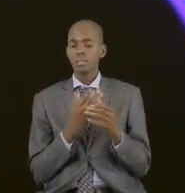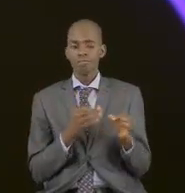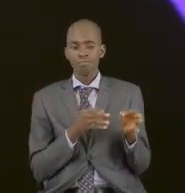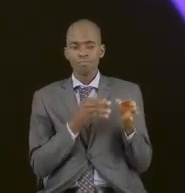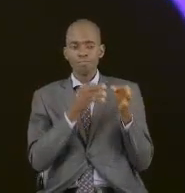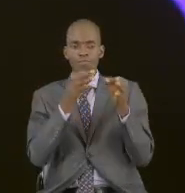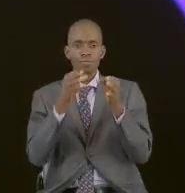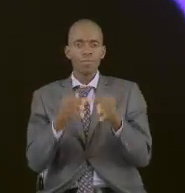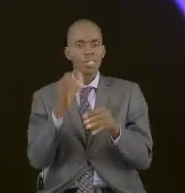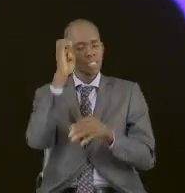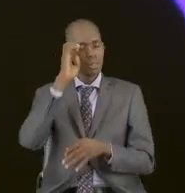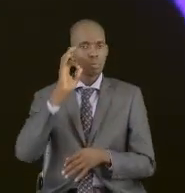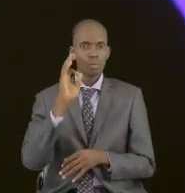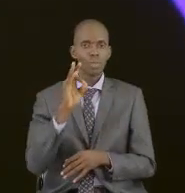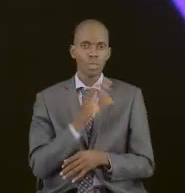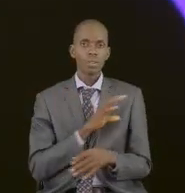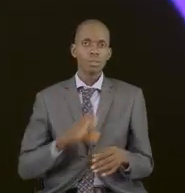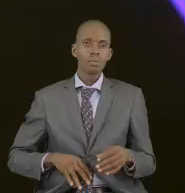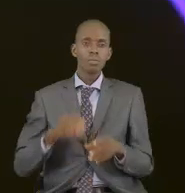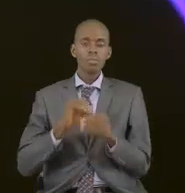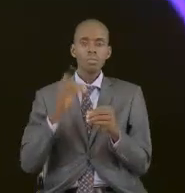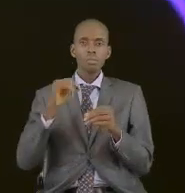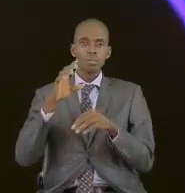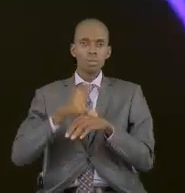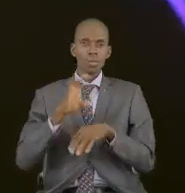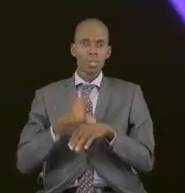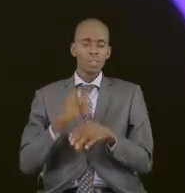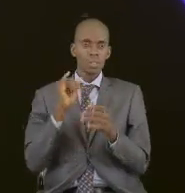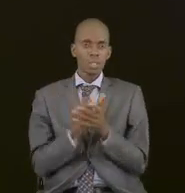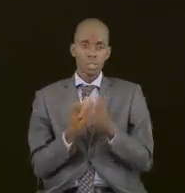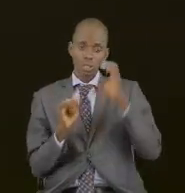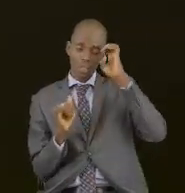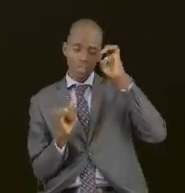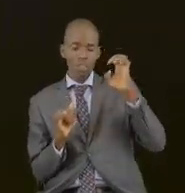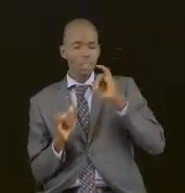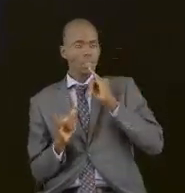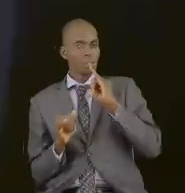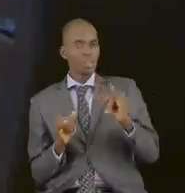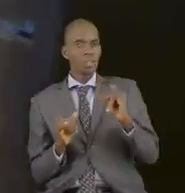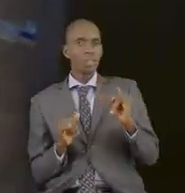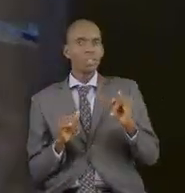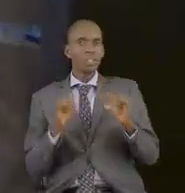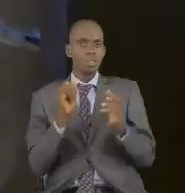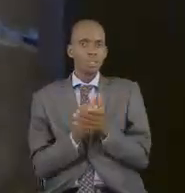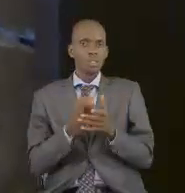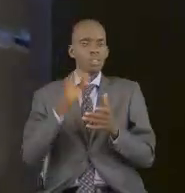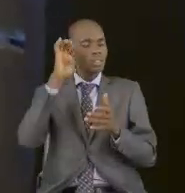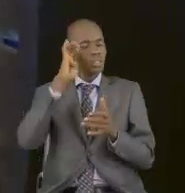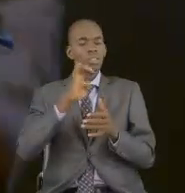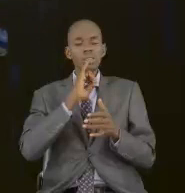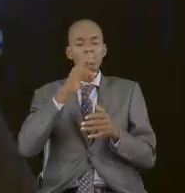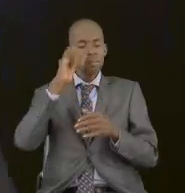preached Christ in the synagogues that he is the Son of